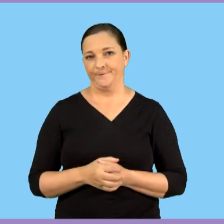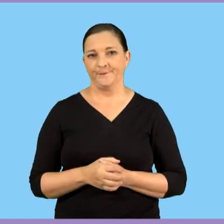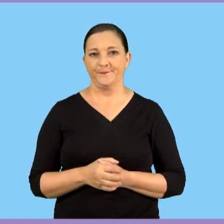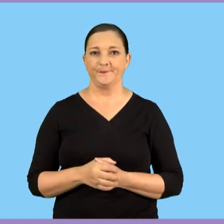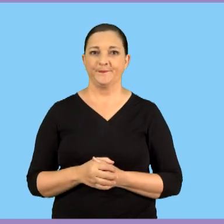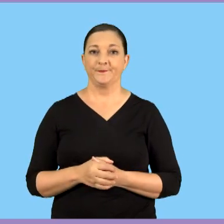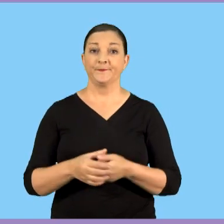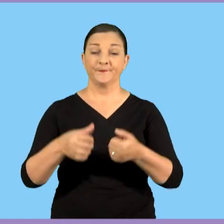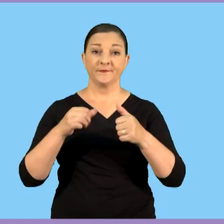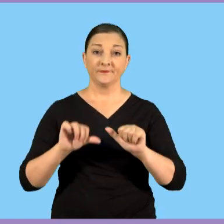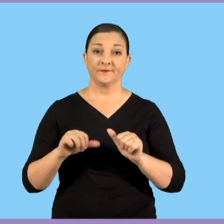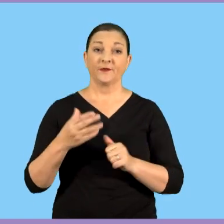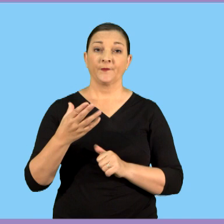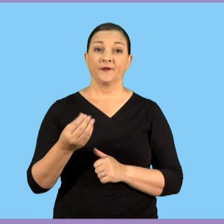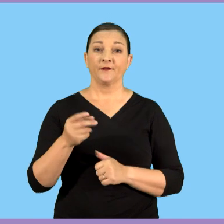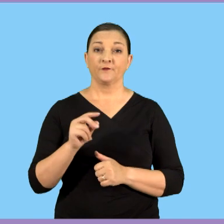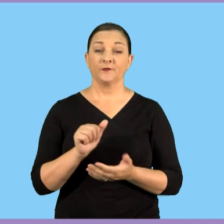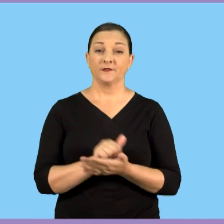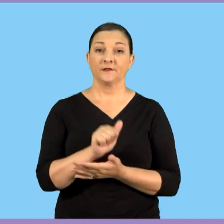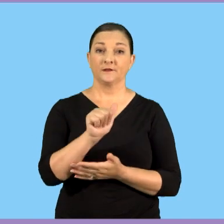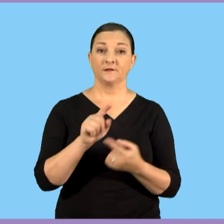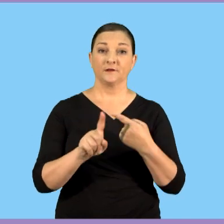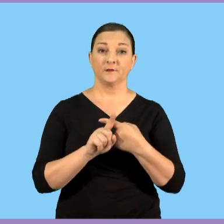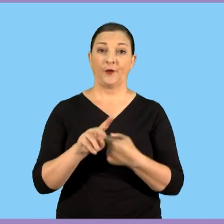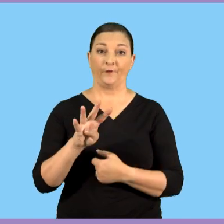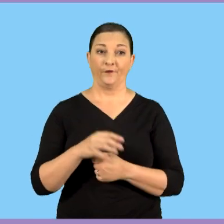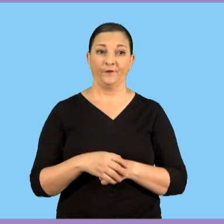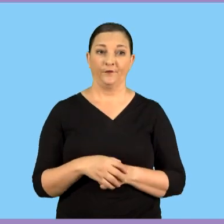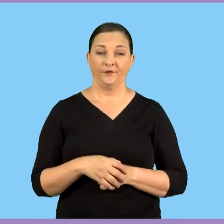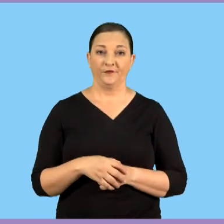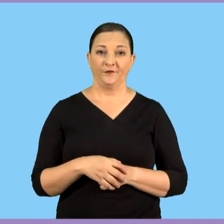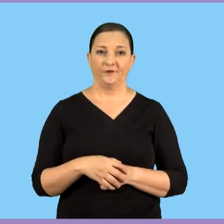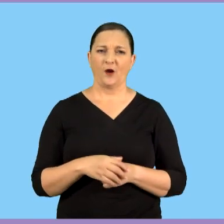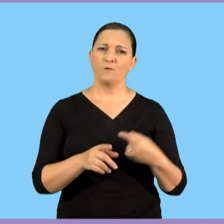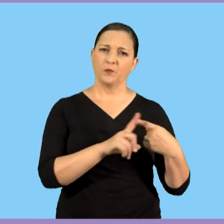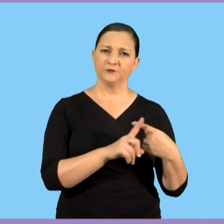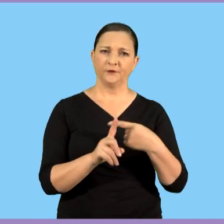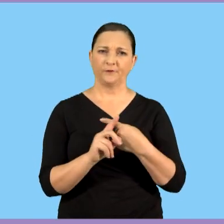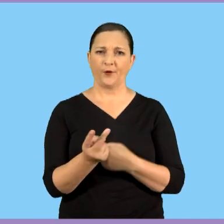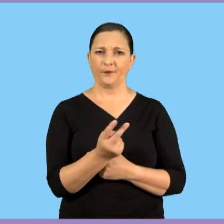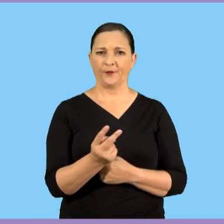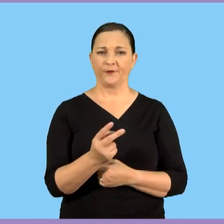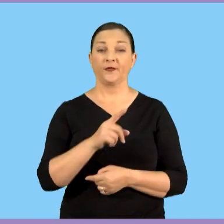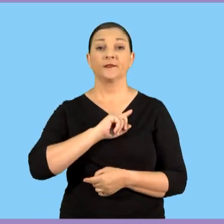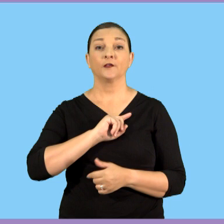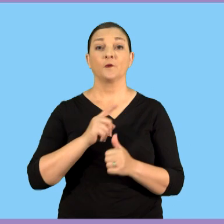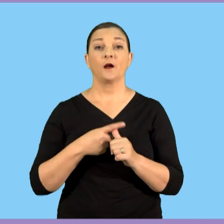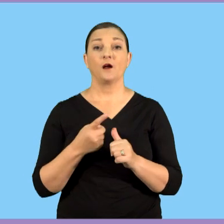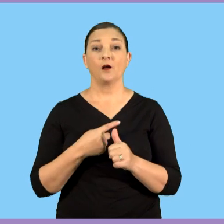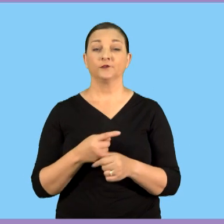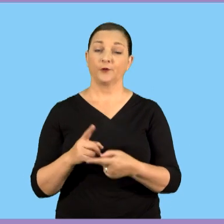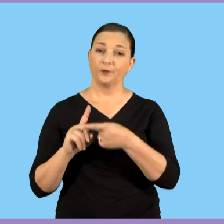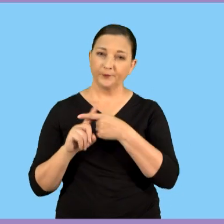8. Then we have 16 plus 4. The 16 is positive, the 4 is positive, our answer is going to be